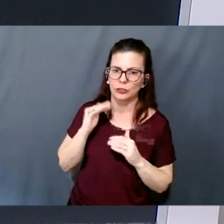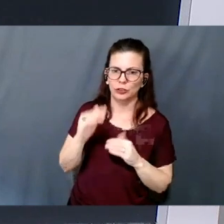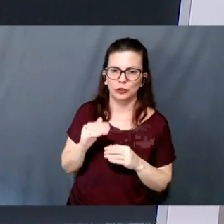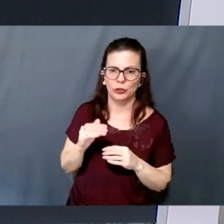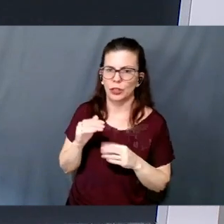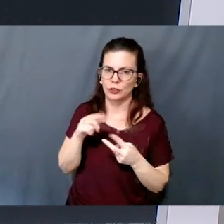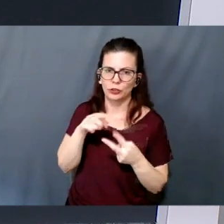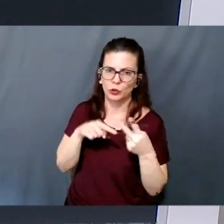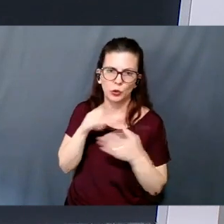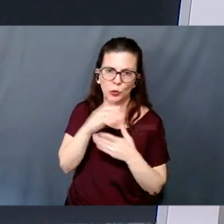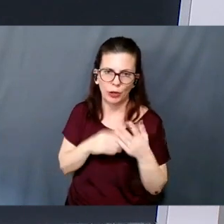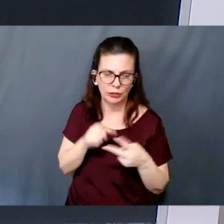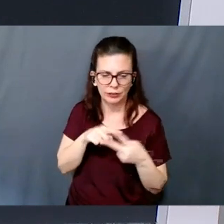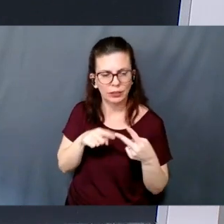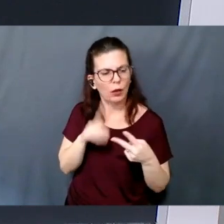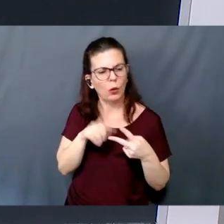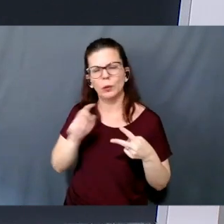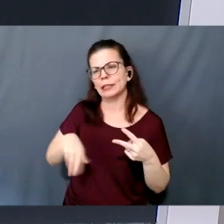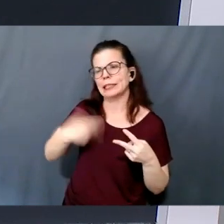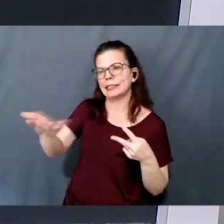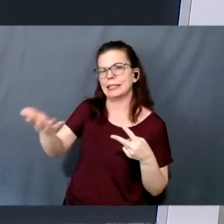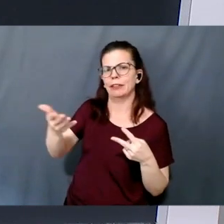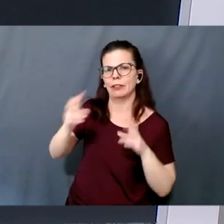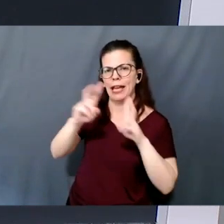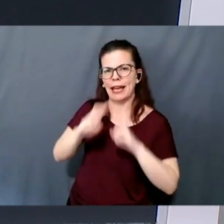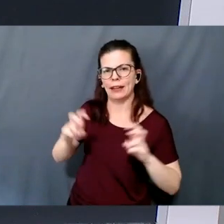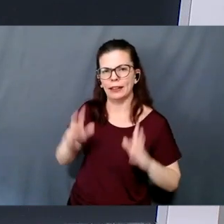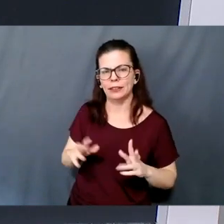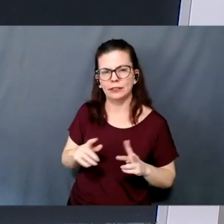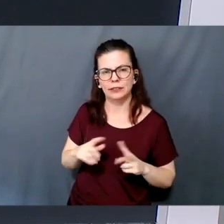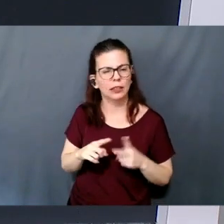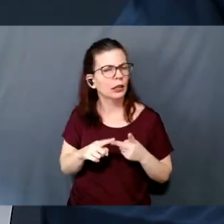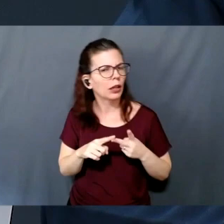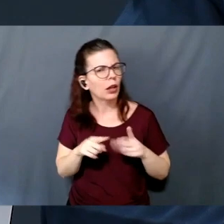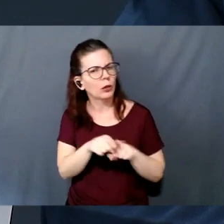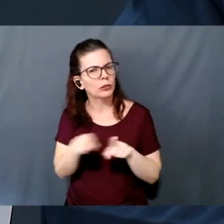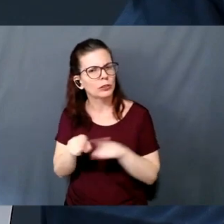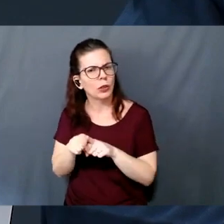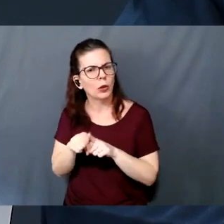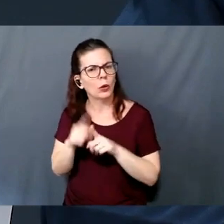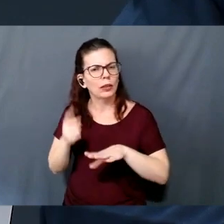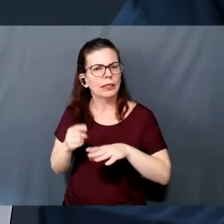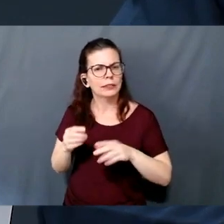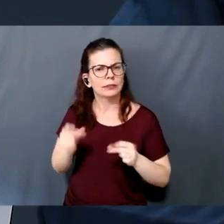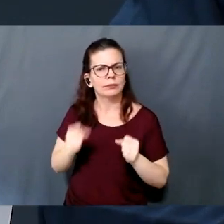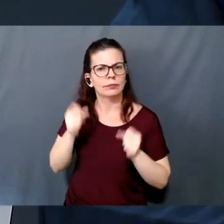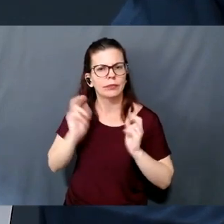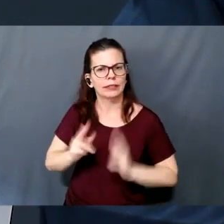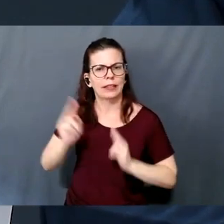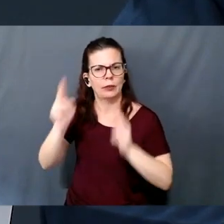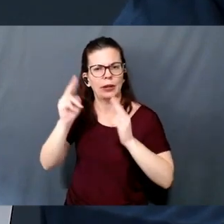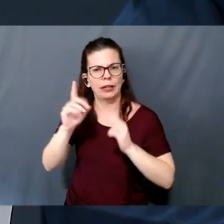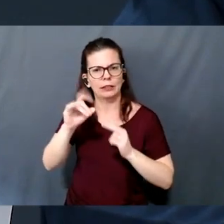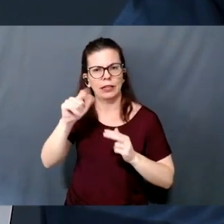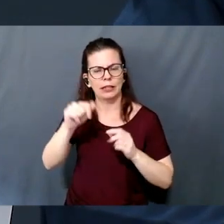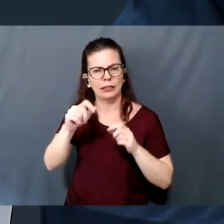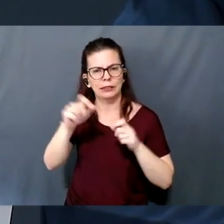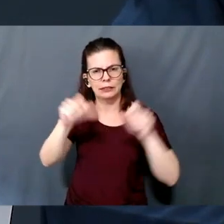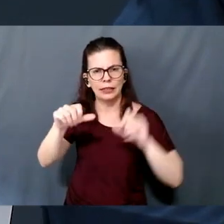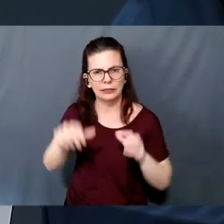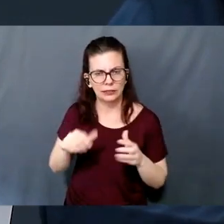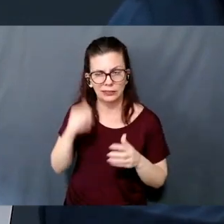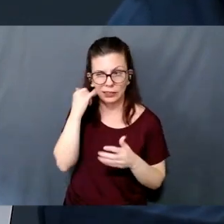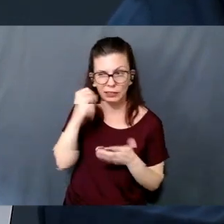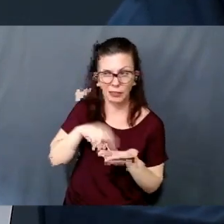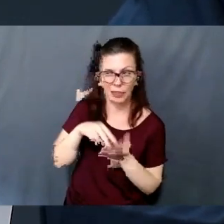our analyst. It's also, hey, let's accelerate our data scientists. And if that means scaling out to a team of